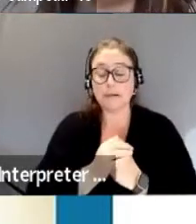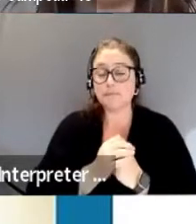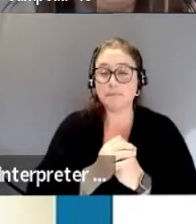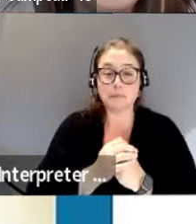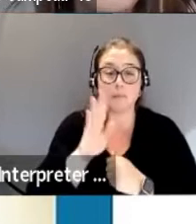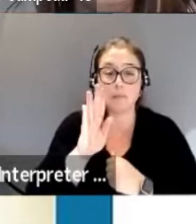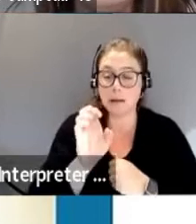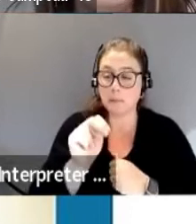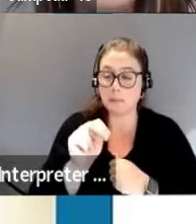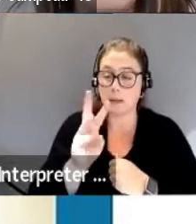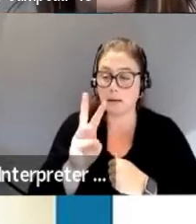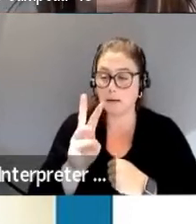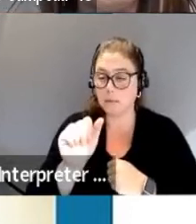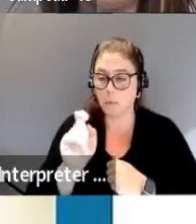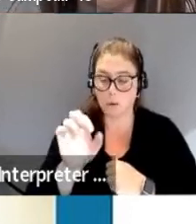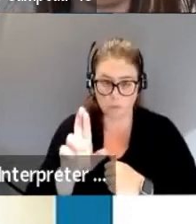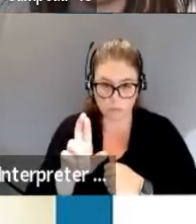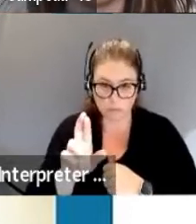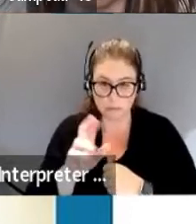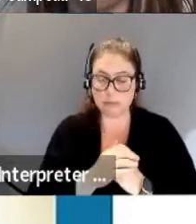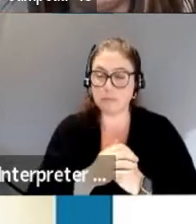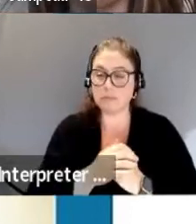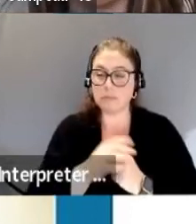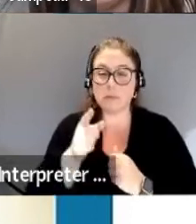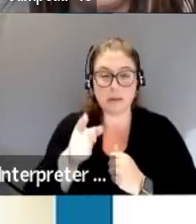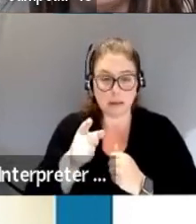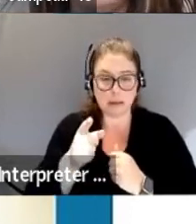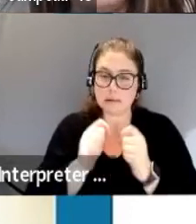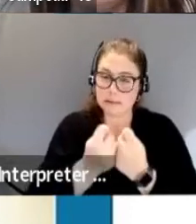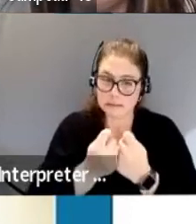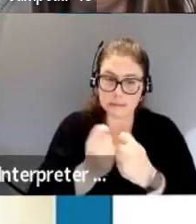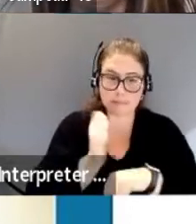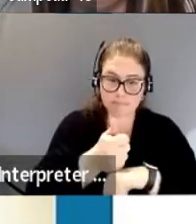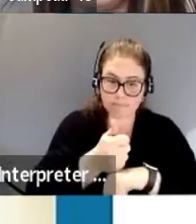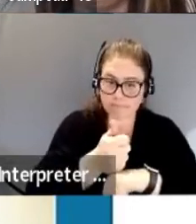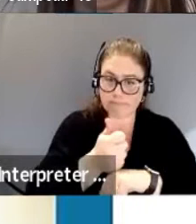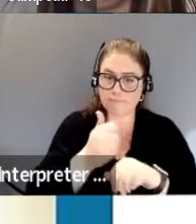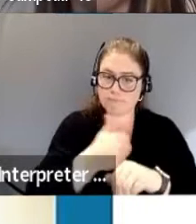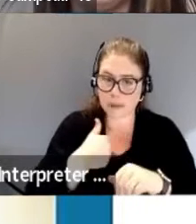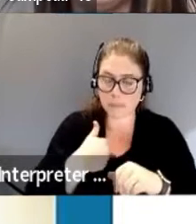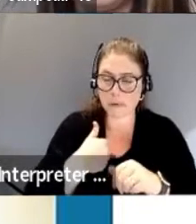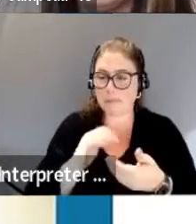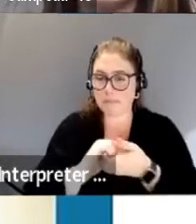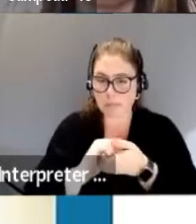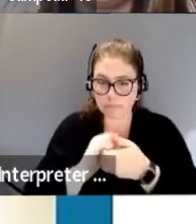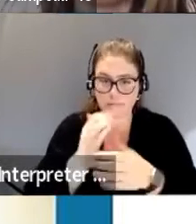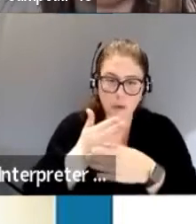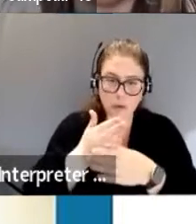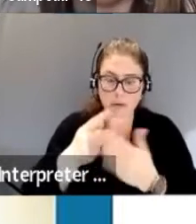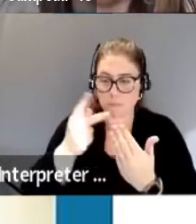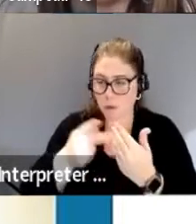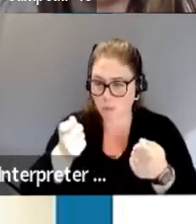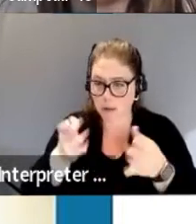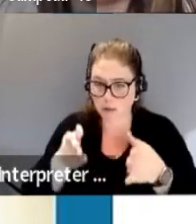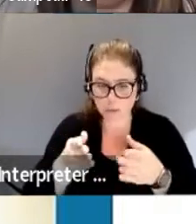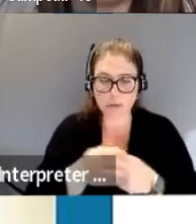Walter, as a founding team member and partnership program manager at Pocketed, Ben currently manages the company's strategic alliance